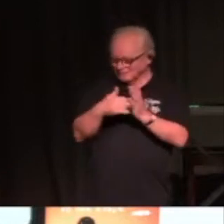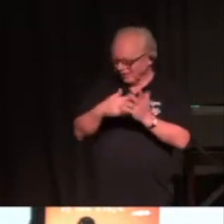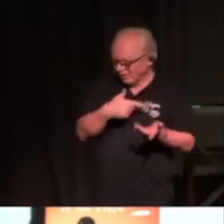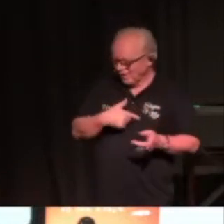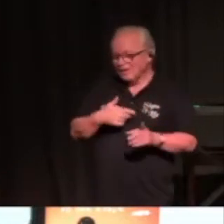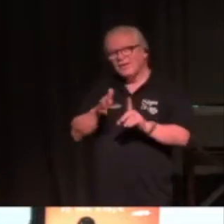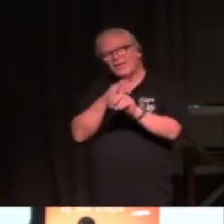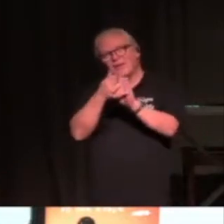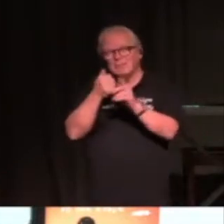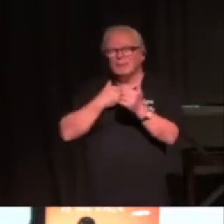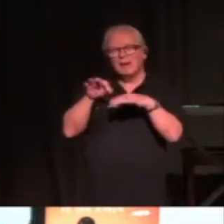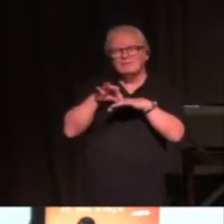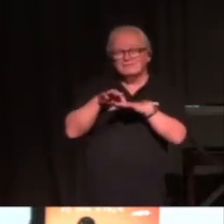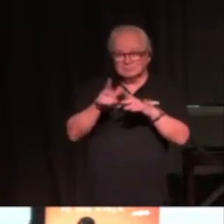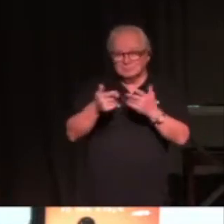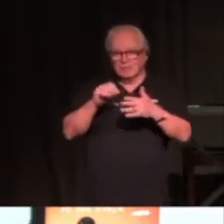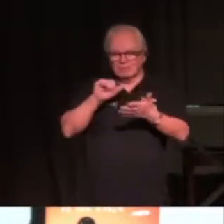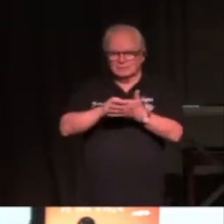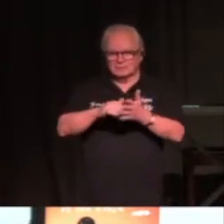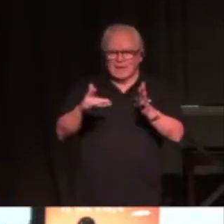That's what made the moment.